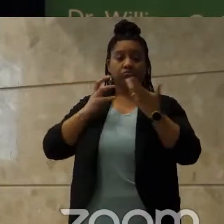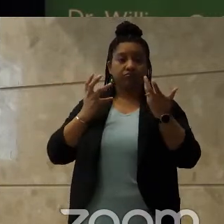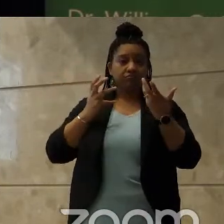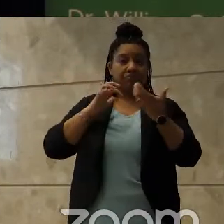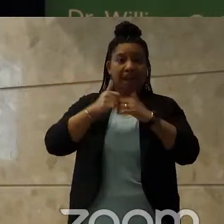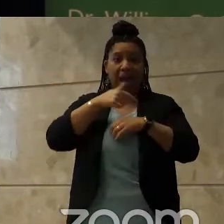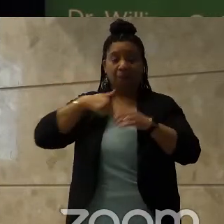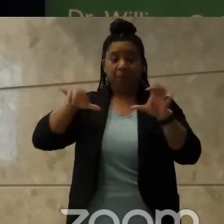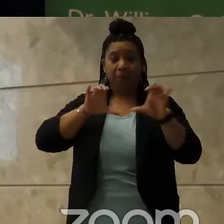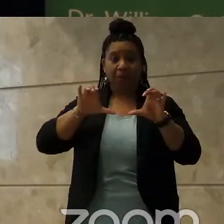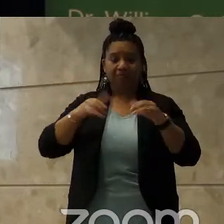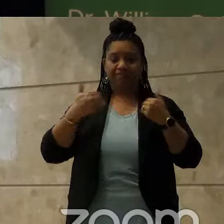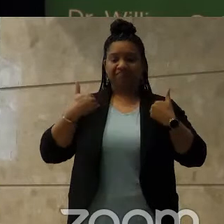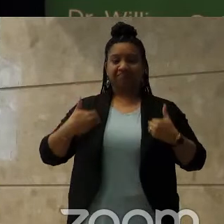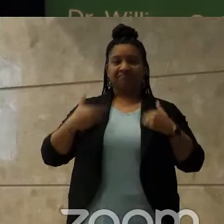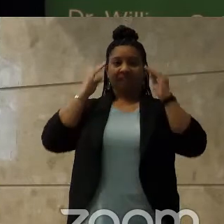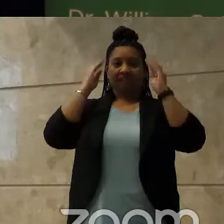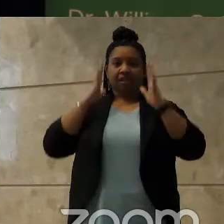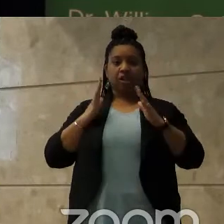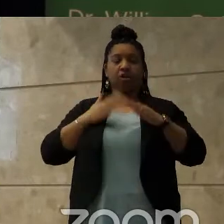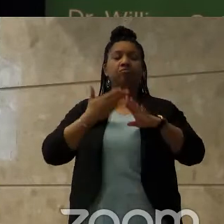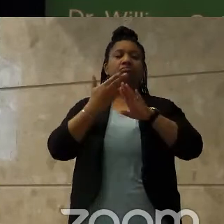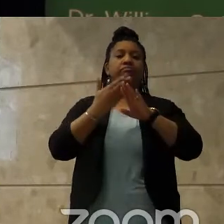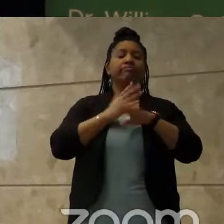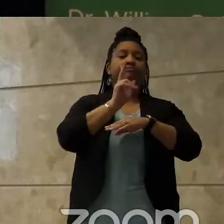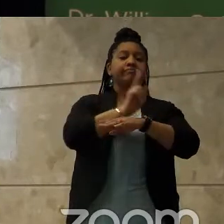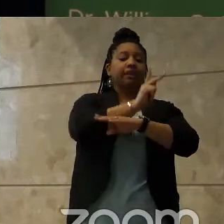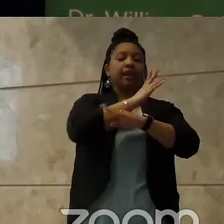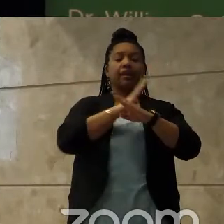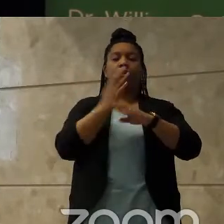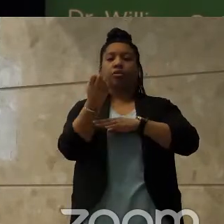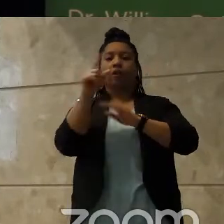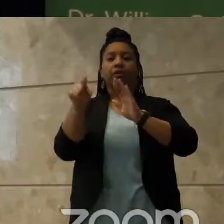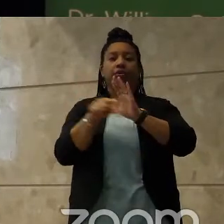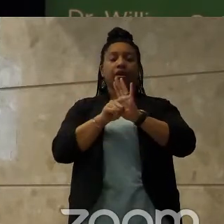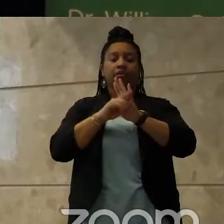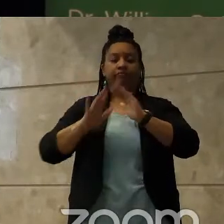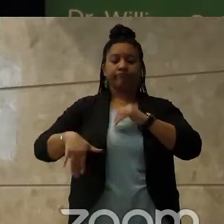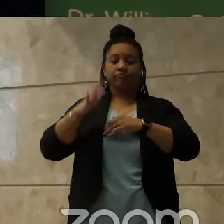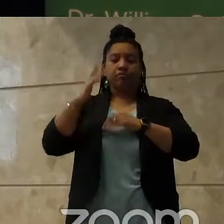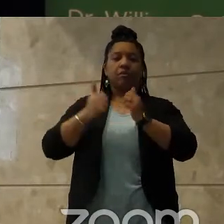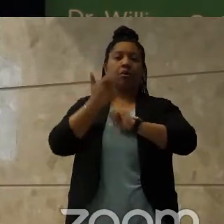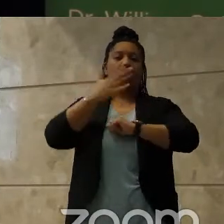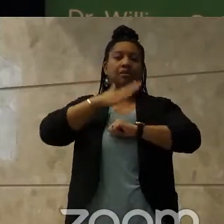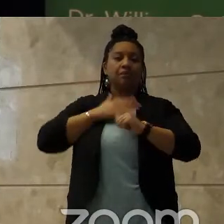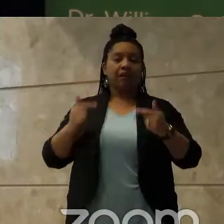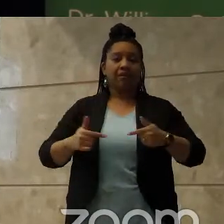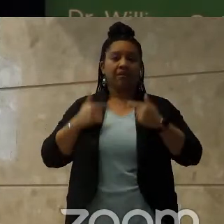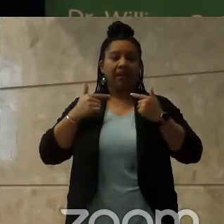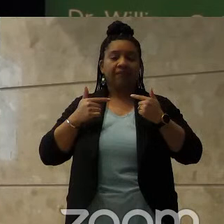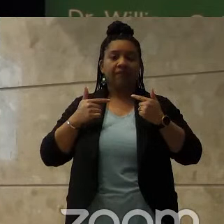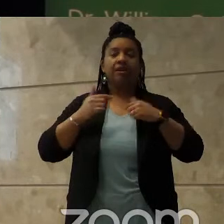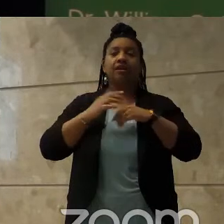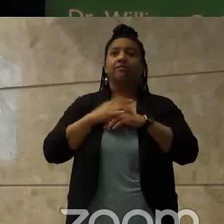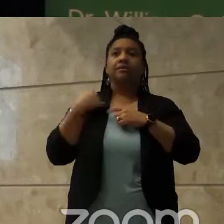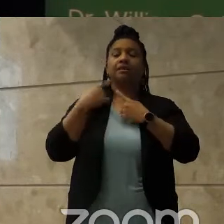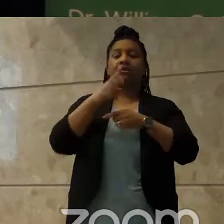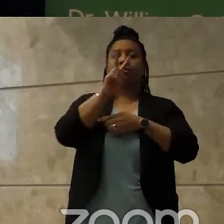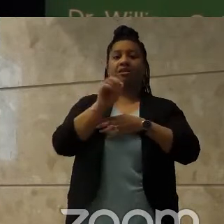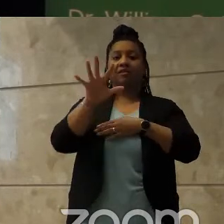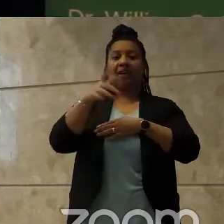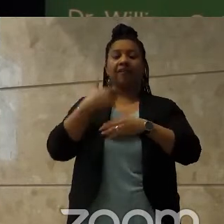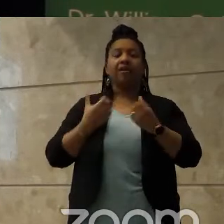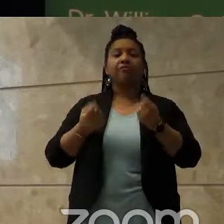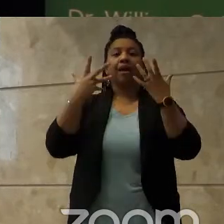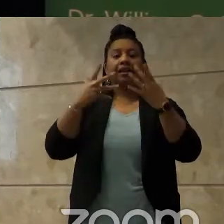I'm an educator, was a K-12 educator for most of my life, in higher ed since 2005. Got several degrees